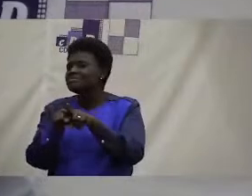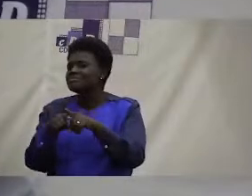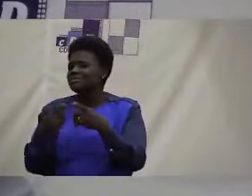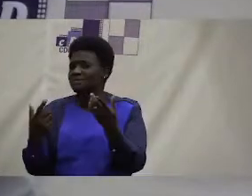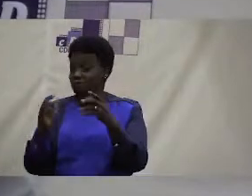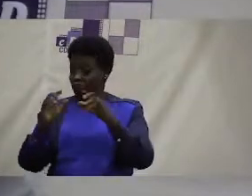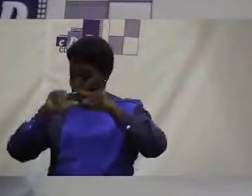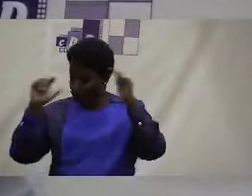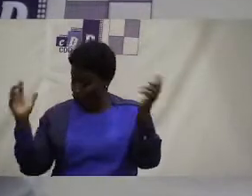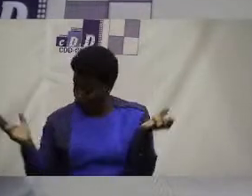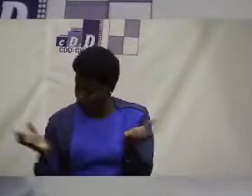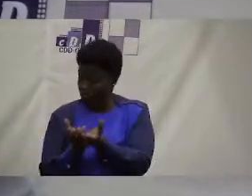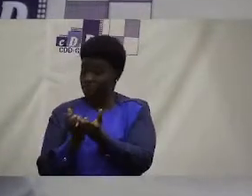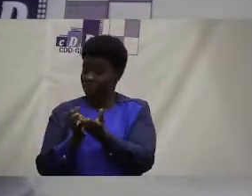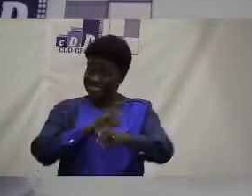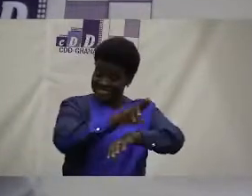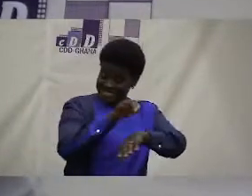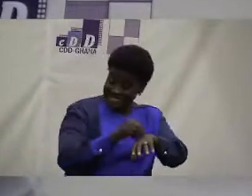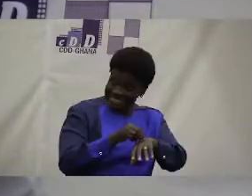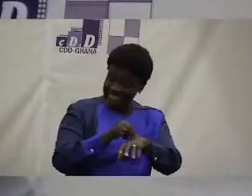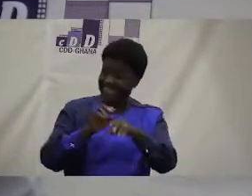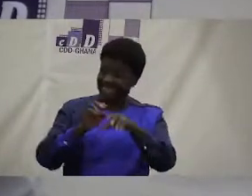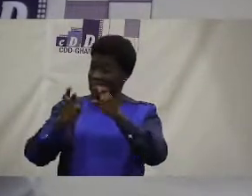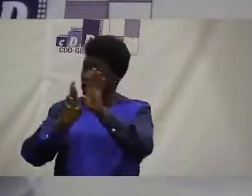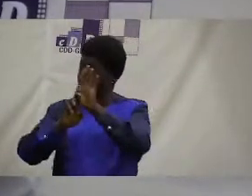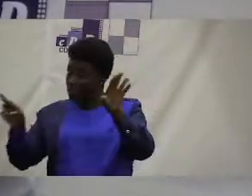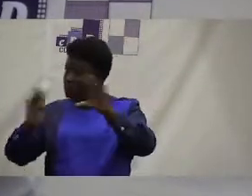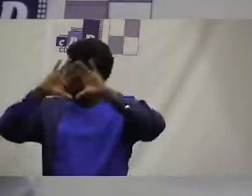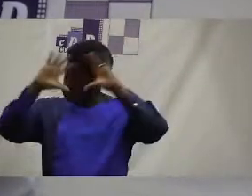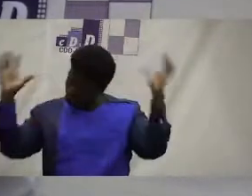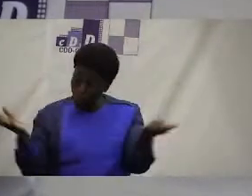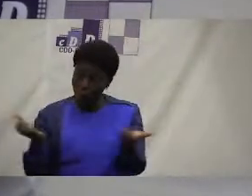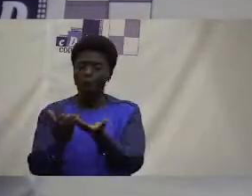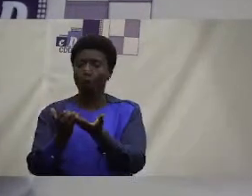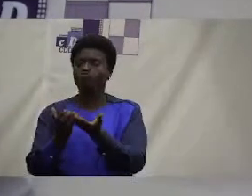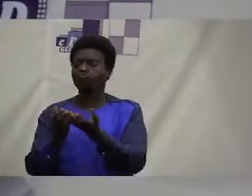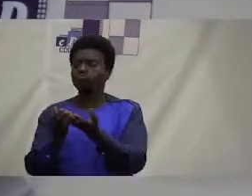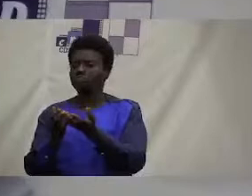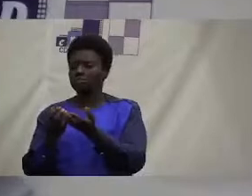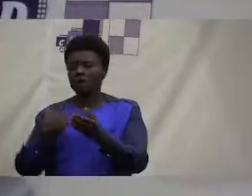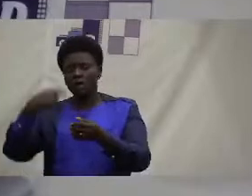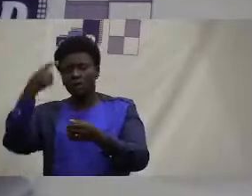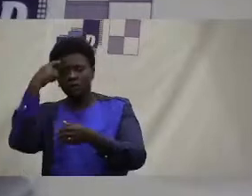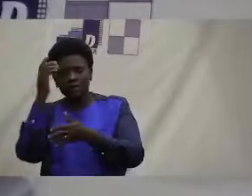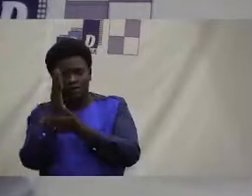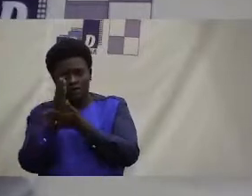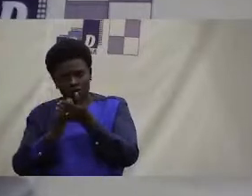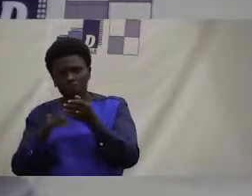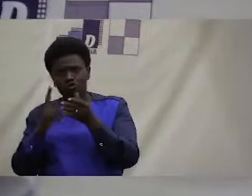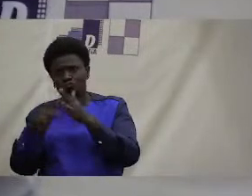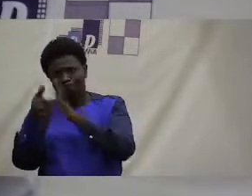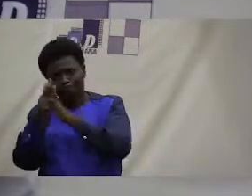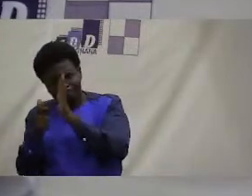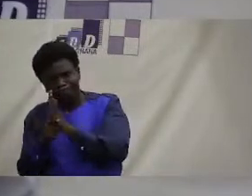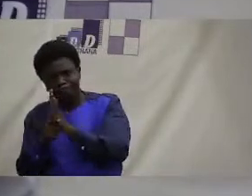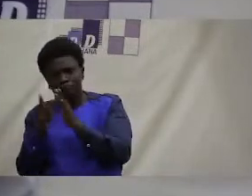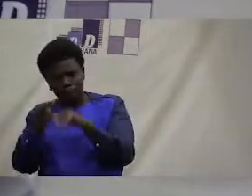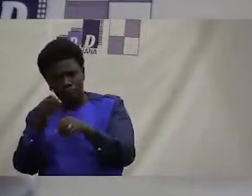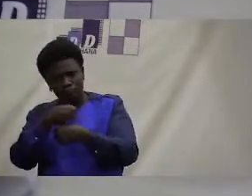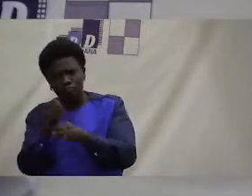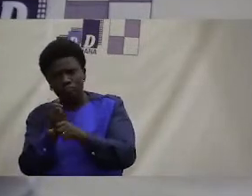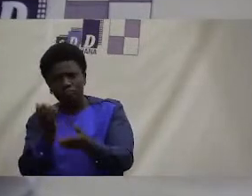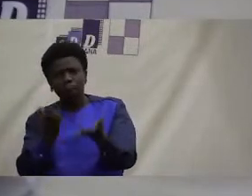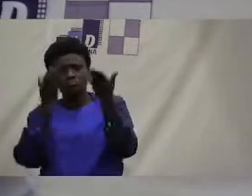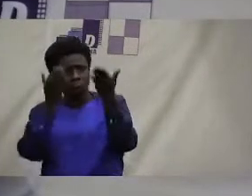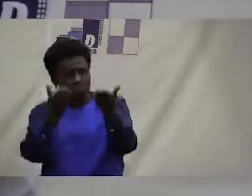collectively at the regional level itself. I know for the supplementary protocol amendment, we made proposals